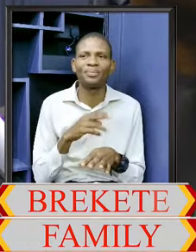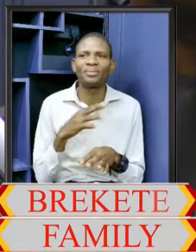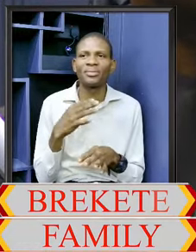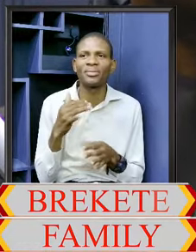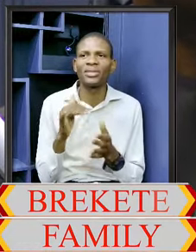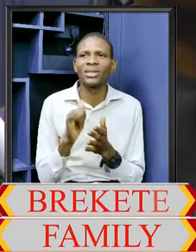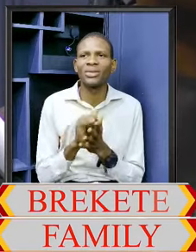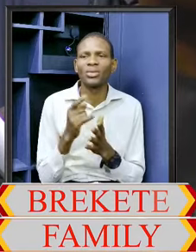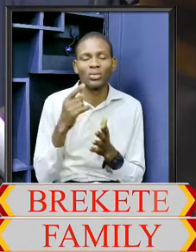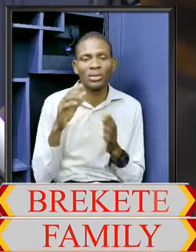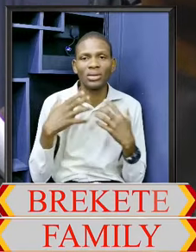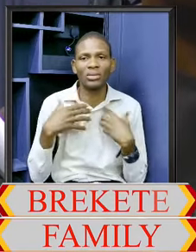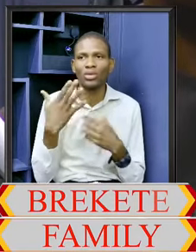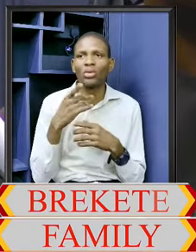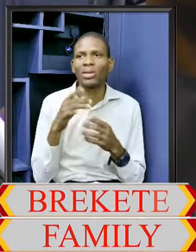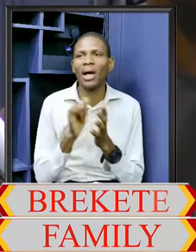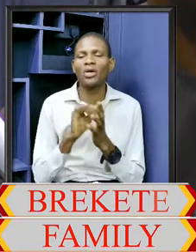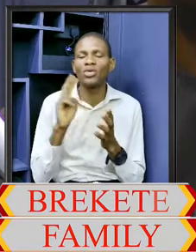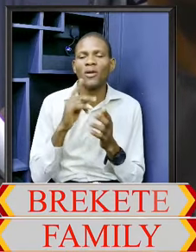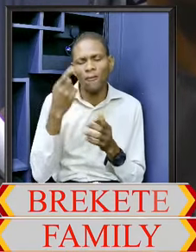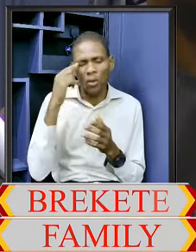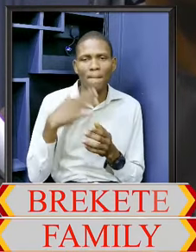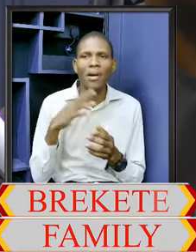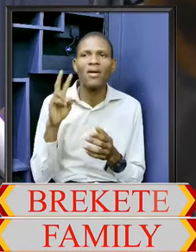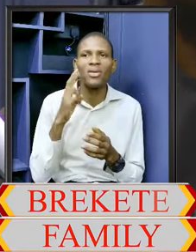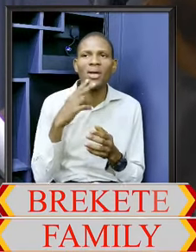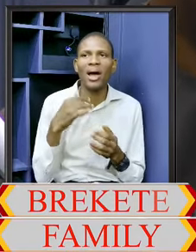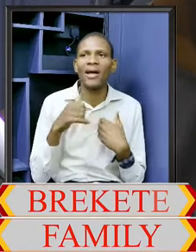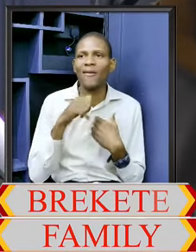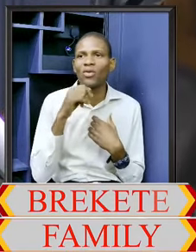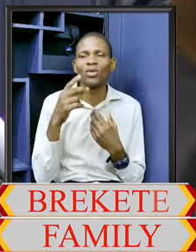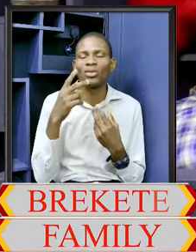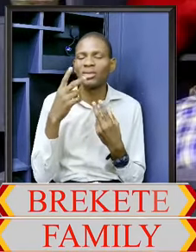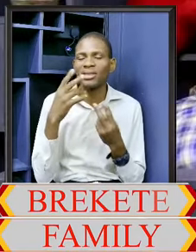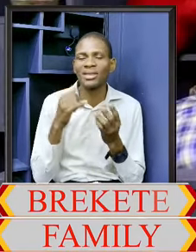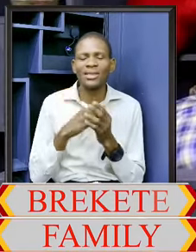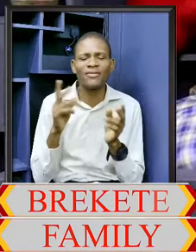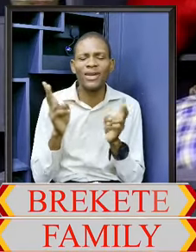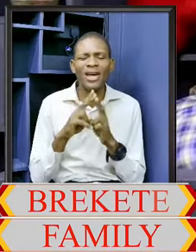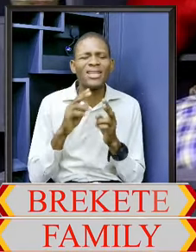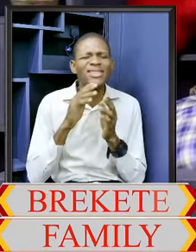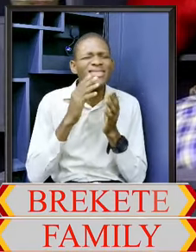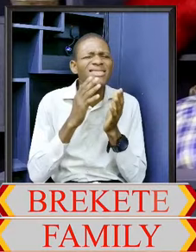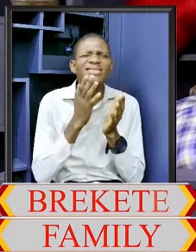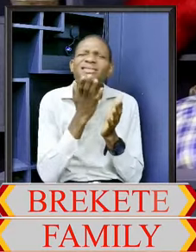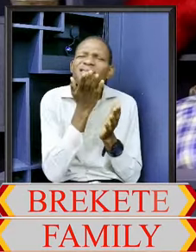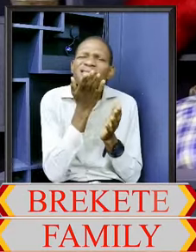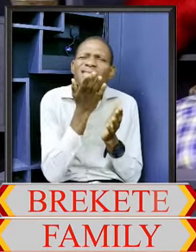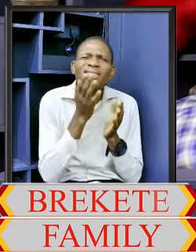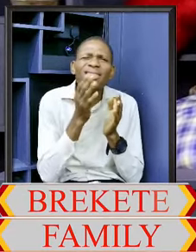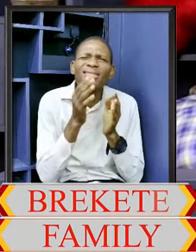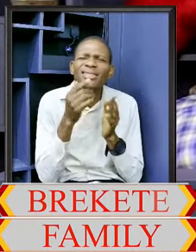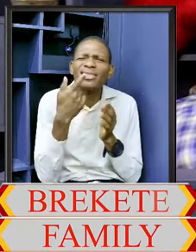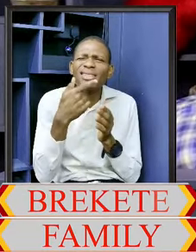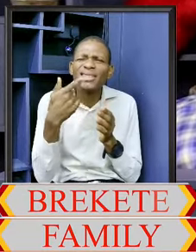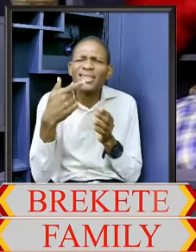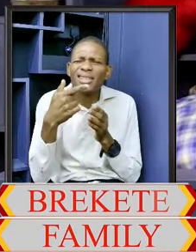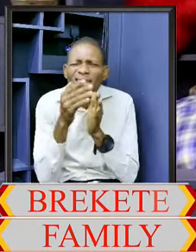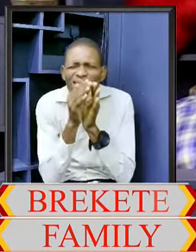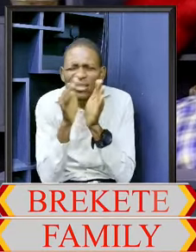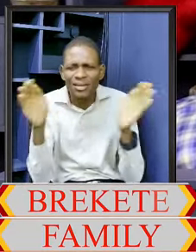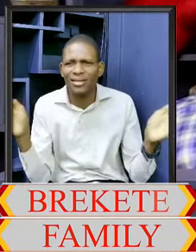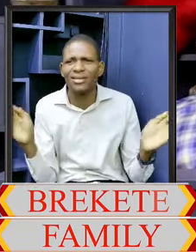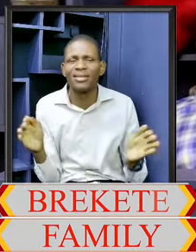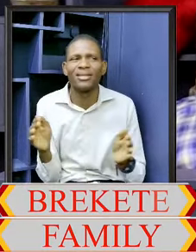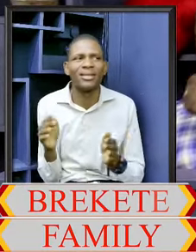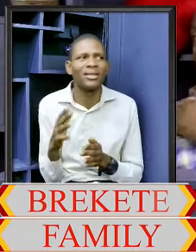Then somebody said, look, I use it to my vegetable. I have not seen this greenish before since I've been planting. And the test from the Ogo.